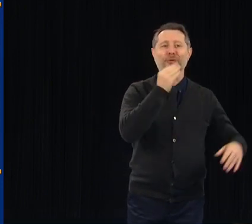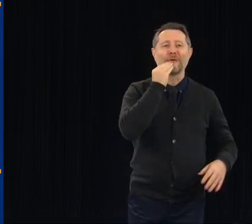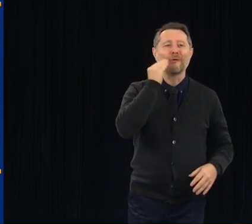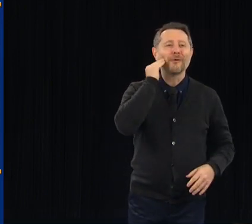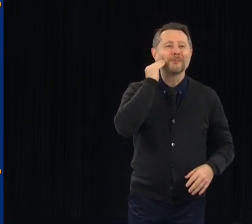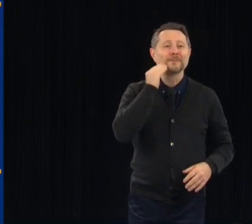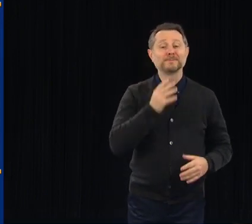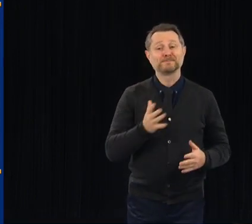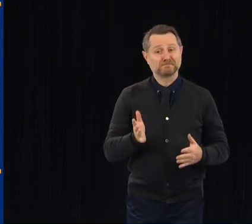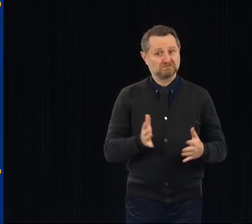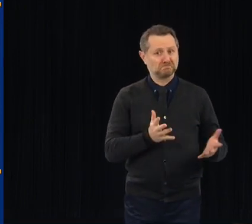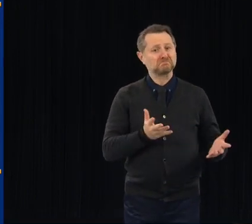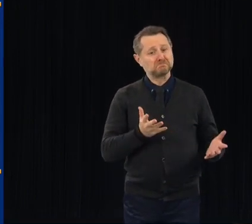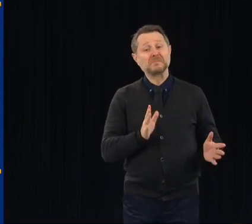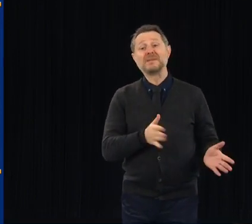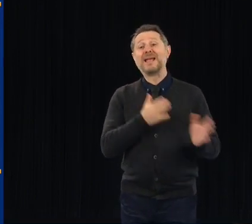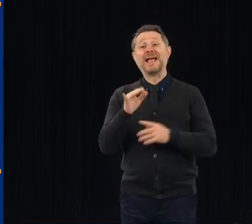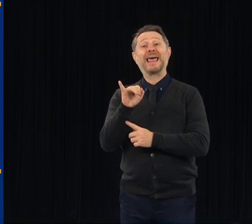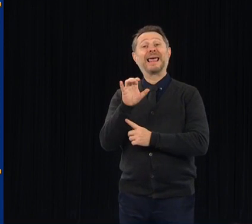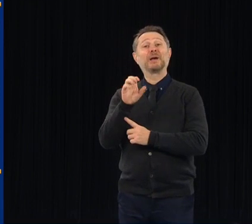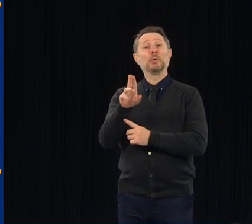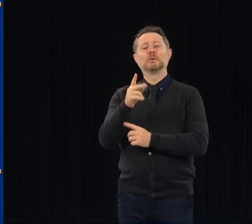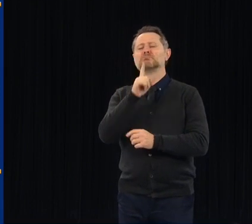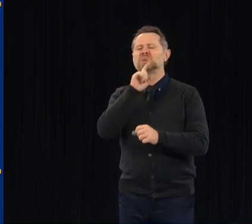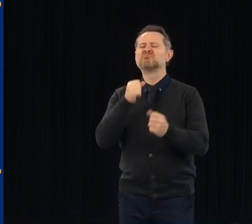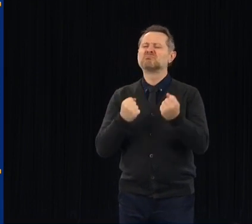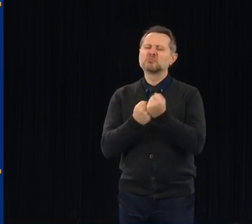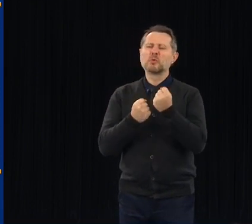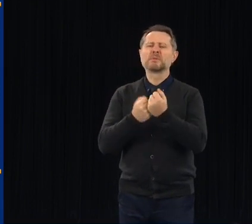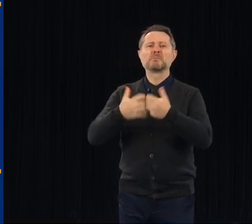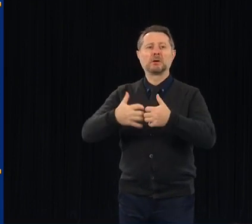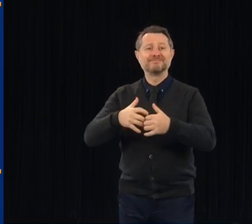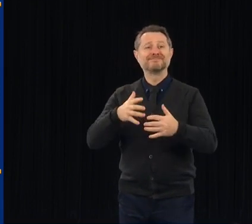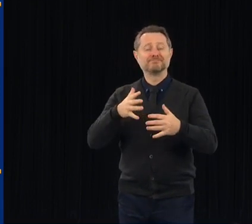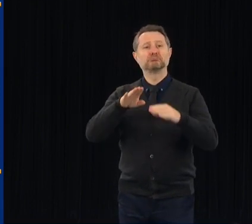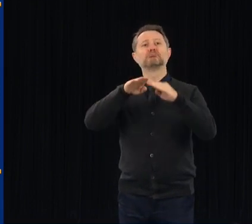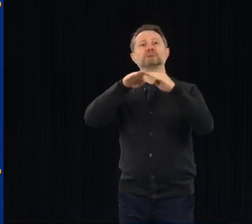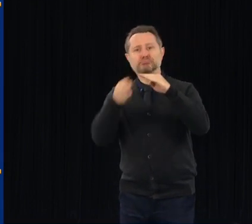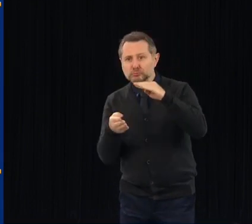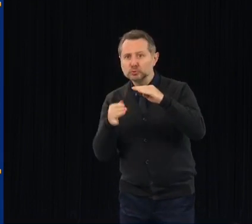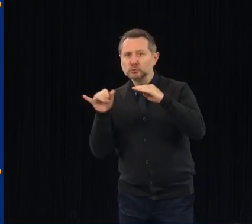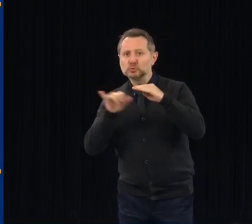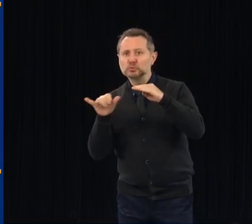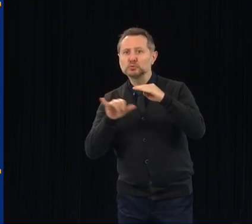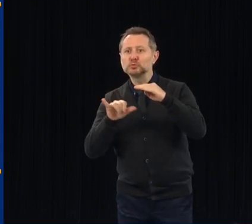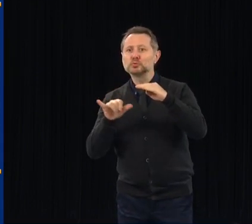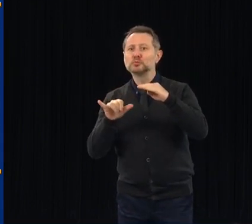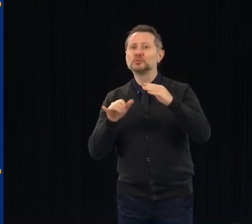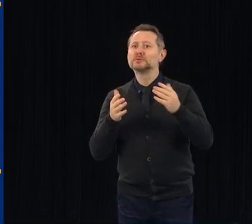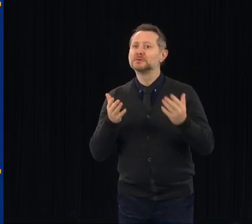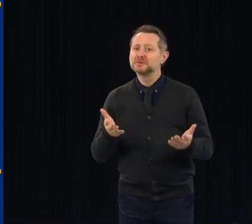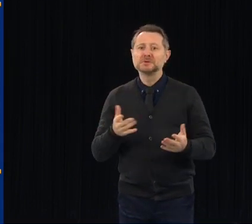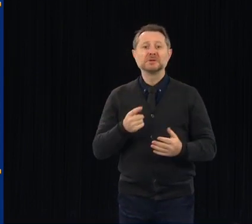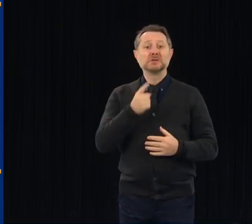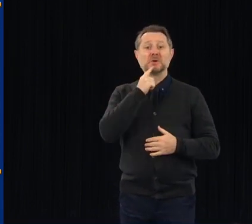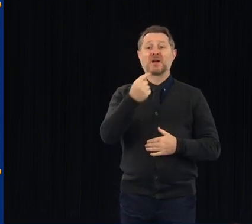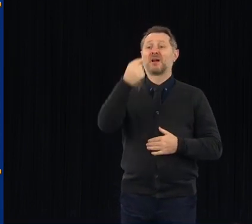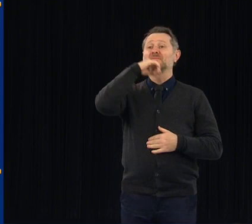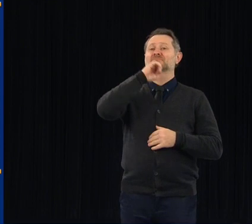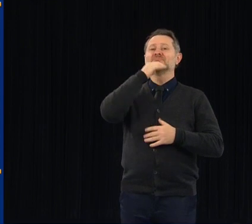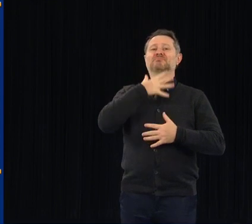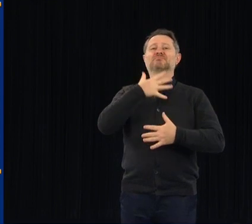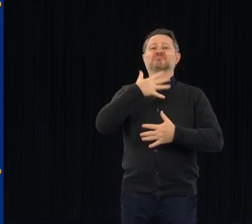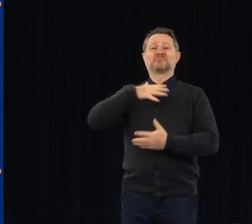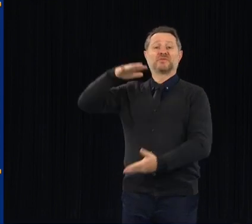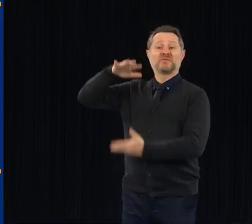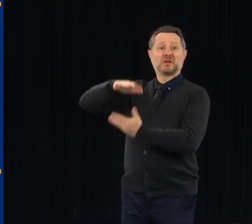But you see ICU admissions are also down. The daily intubations